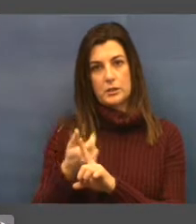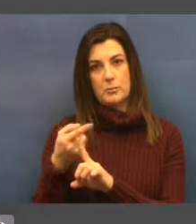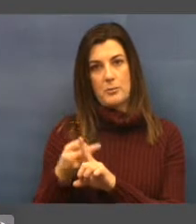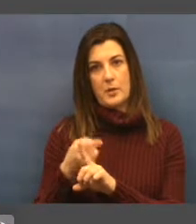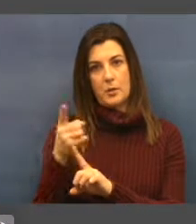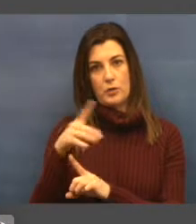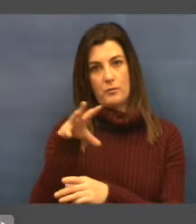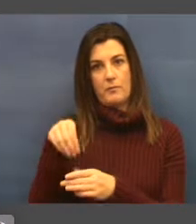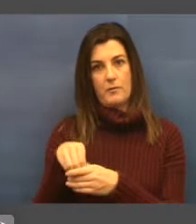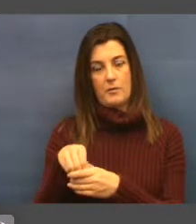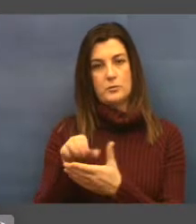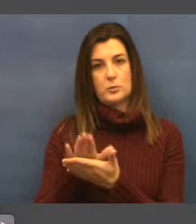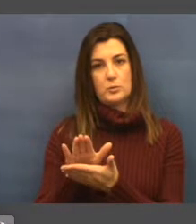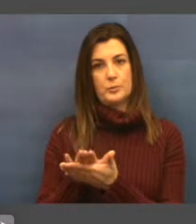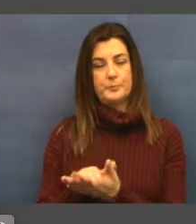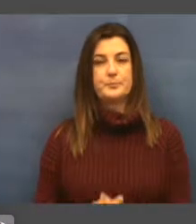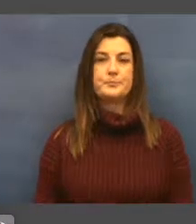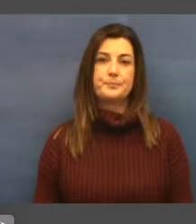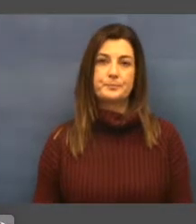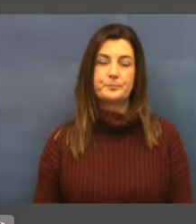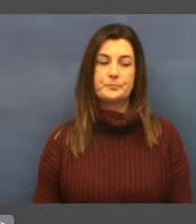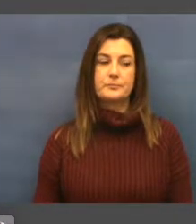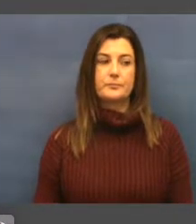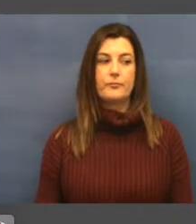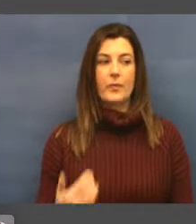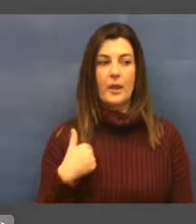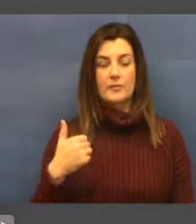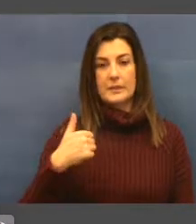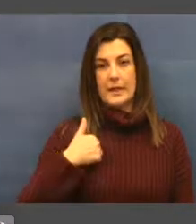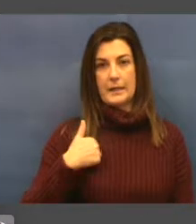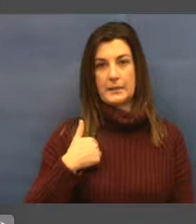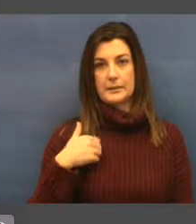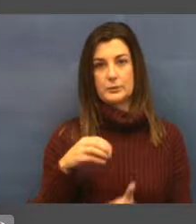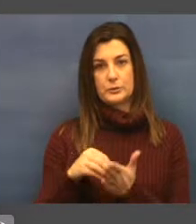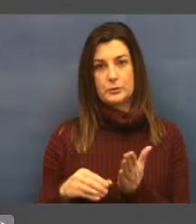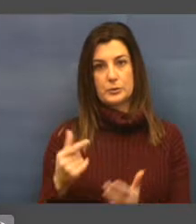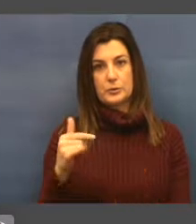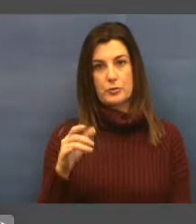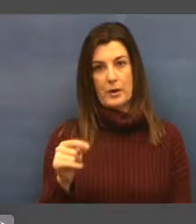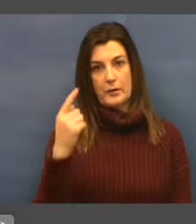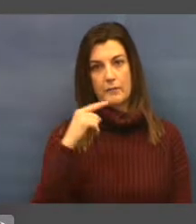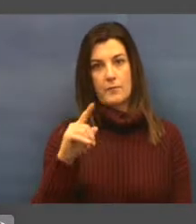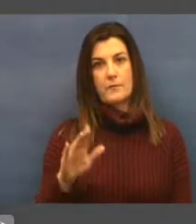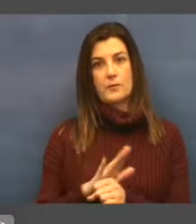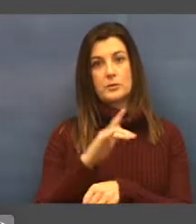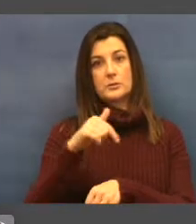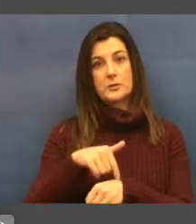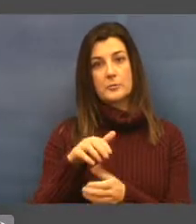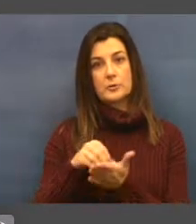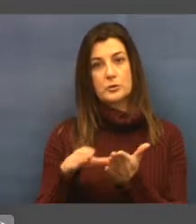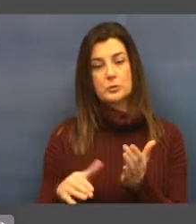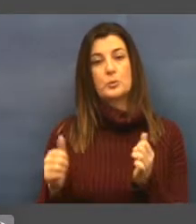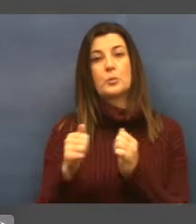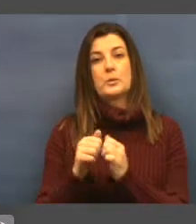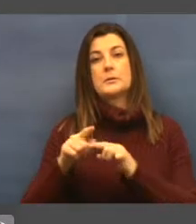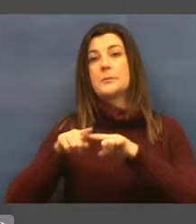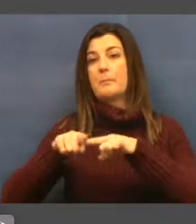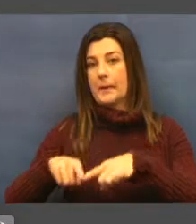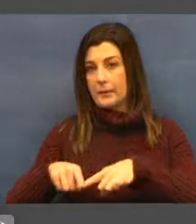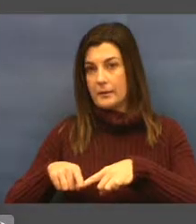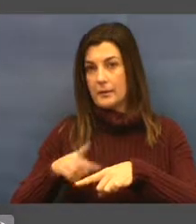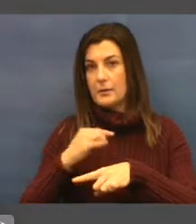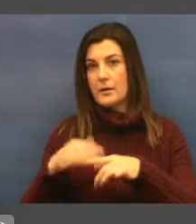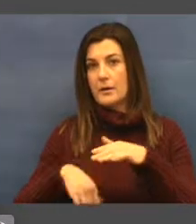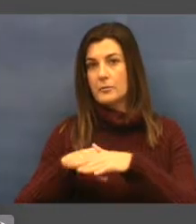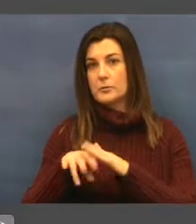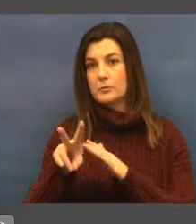in studies. There's the Canada Student Grant for full-time students with dependents, and that is up